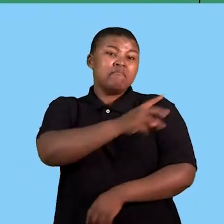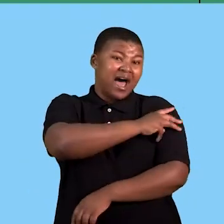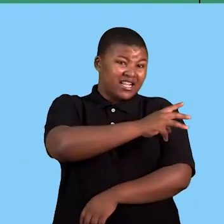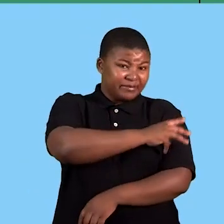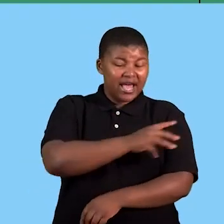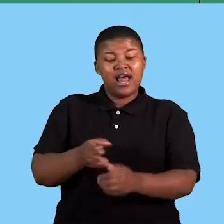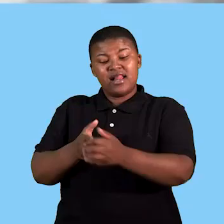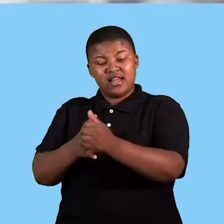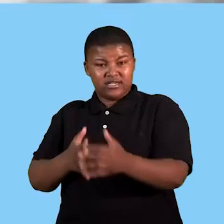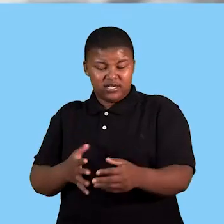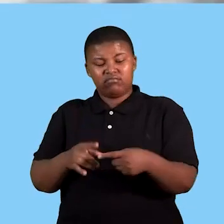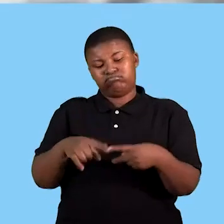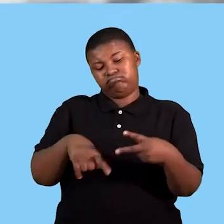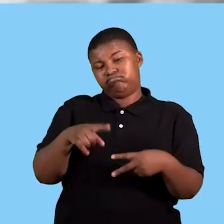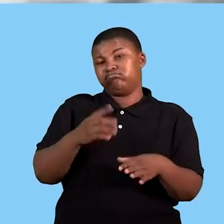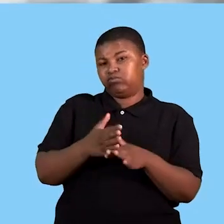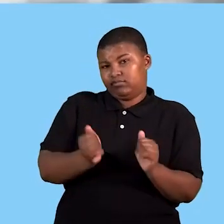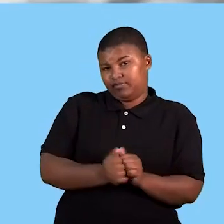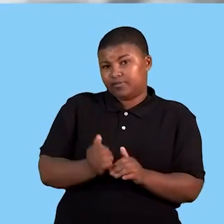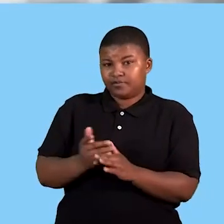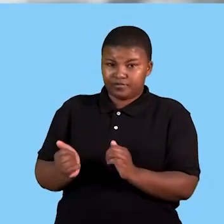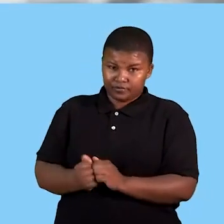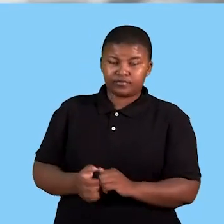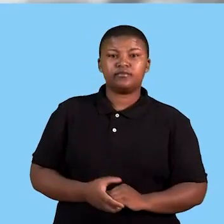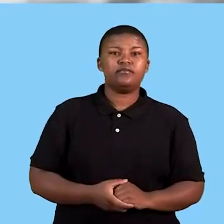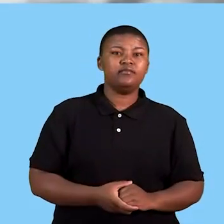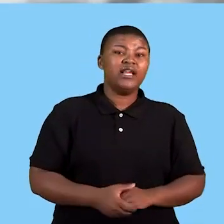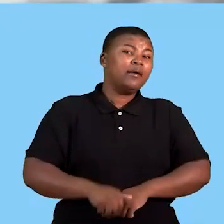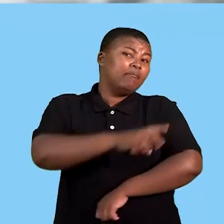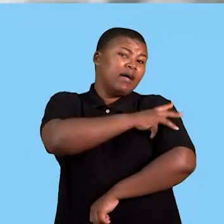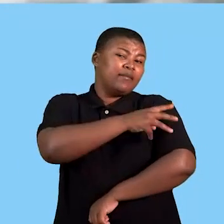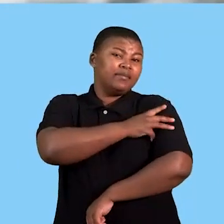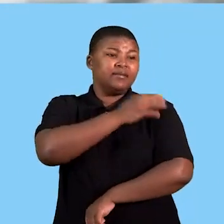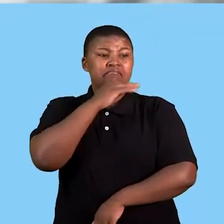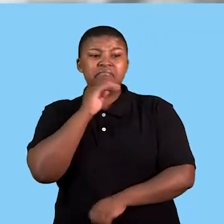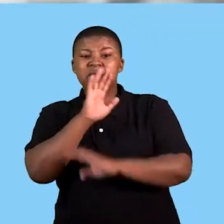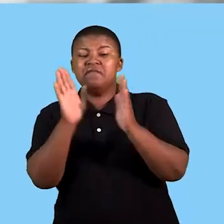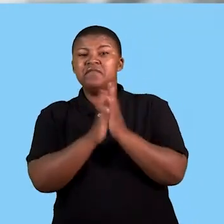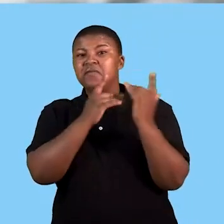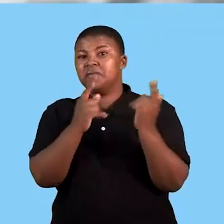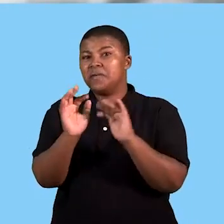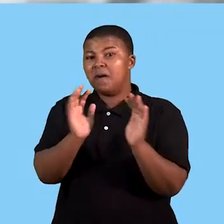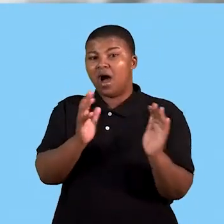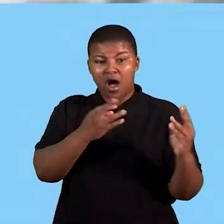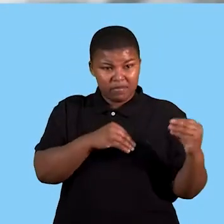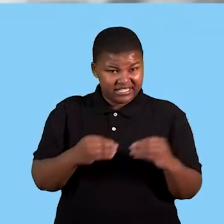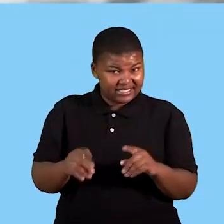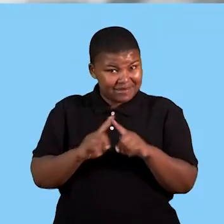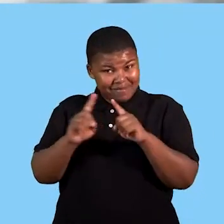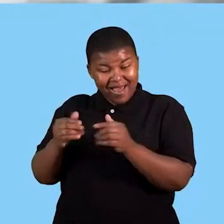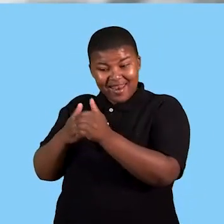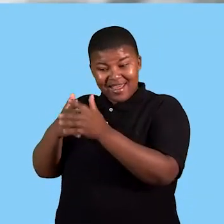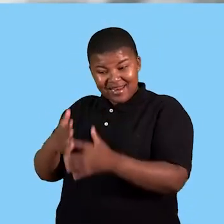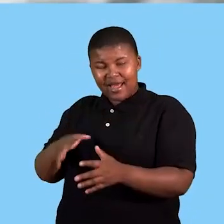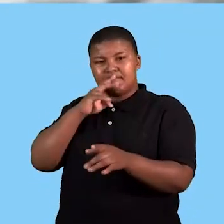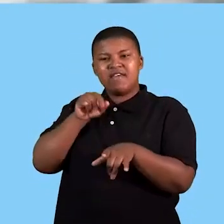go hand in hand. Management is the way we run and organize the tasks in the business, where leadership is